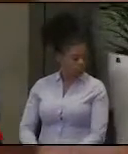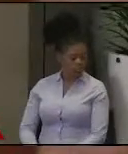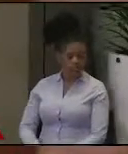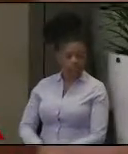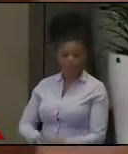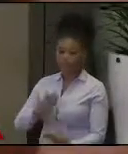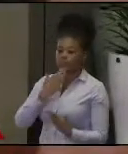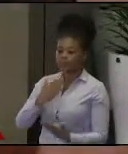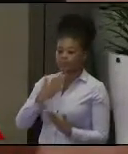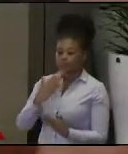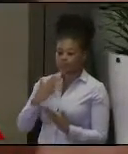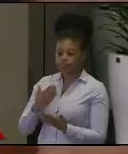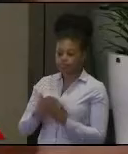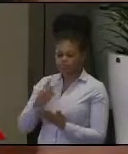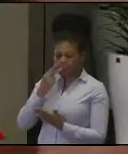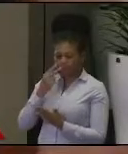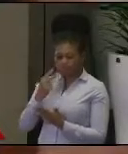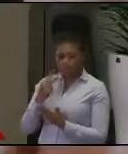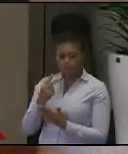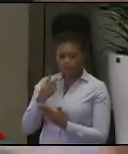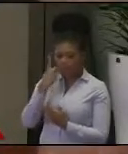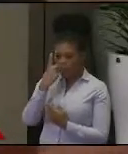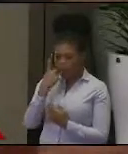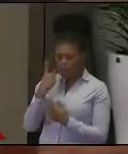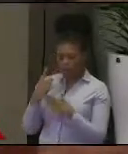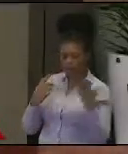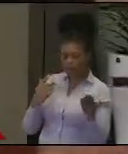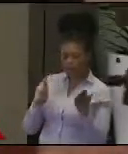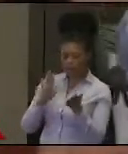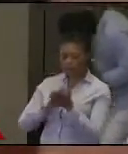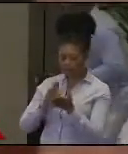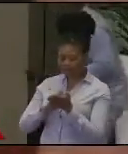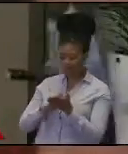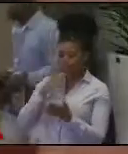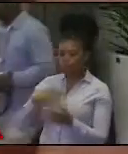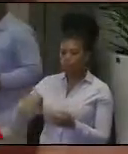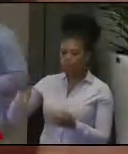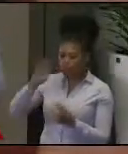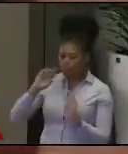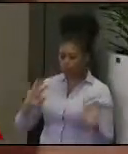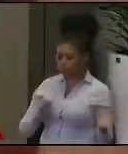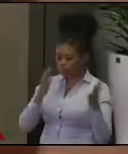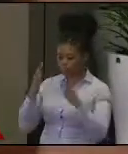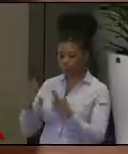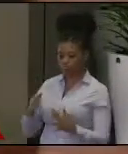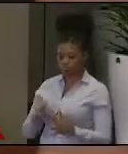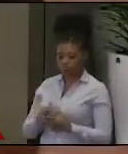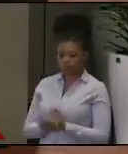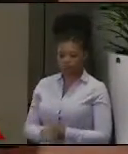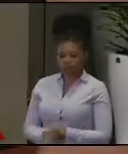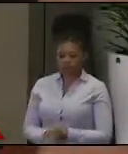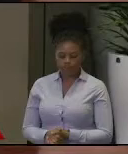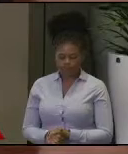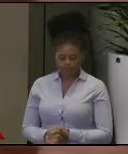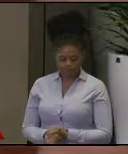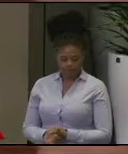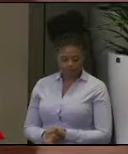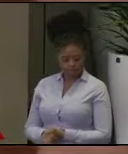Thanks a lot. I saw one side of the room clapping. I would like the entire room to applaud her.